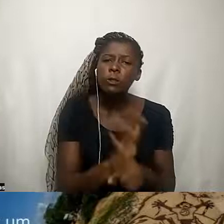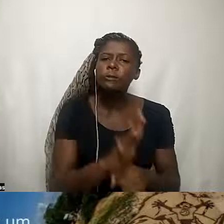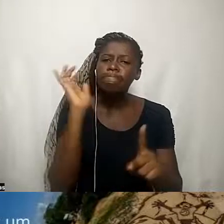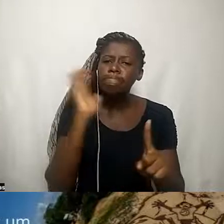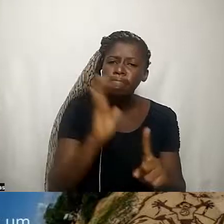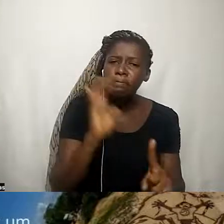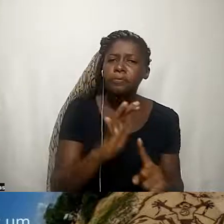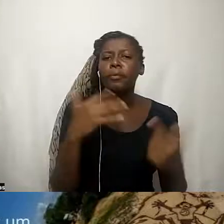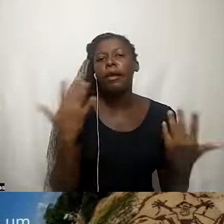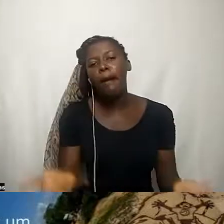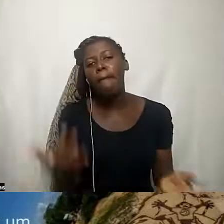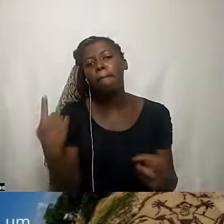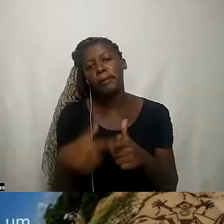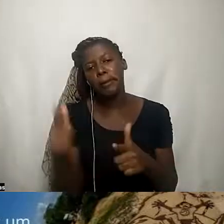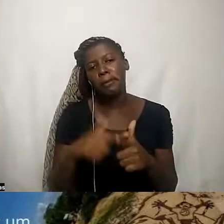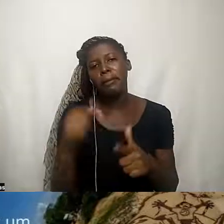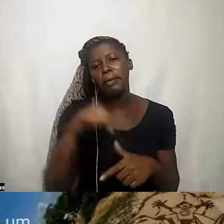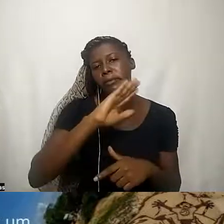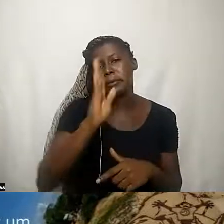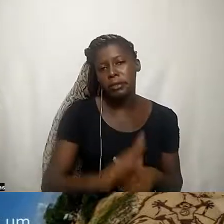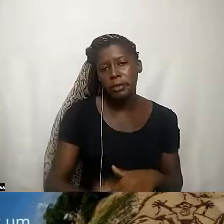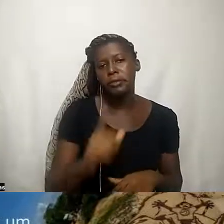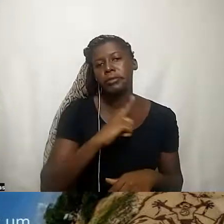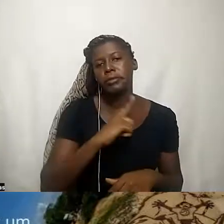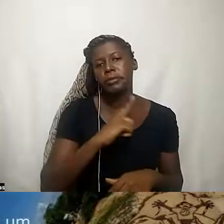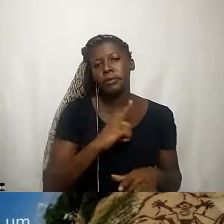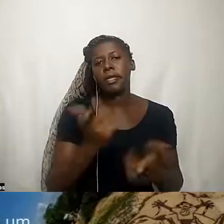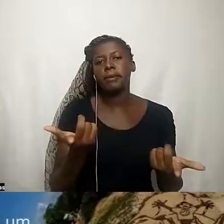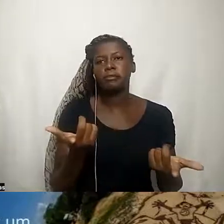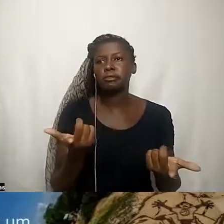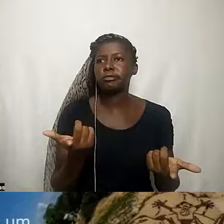result because we still have very precarious